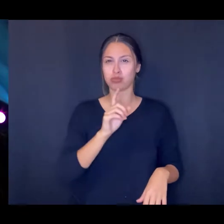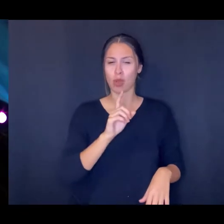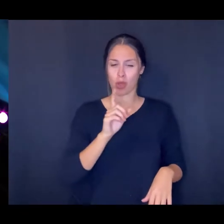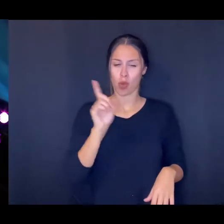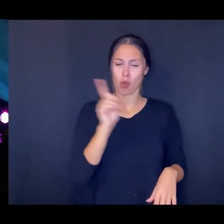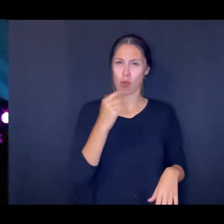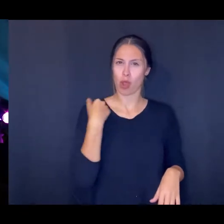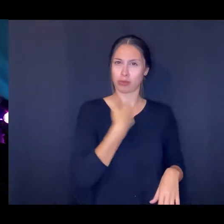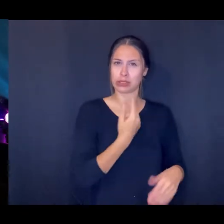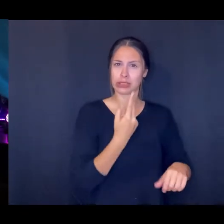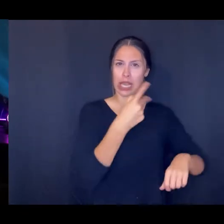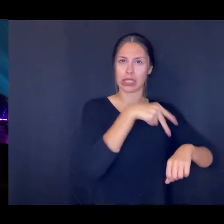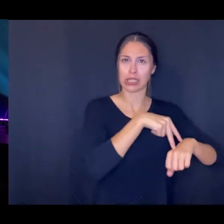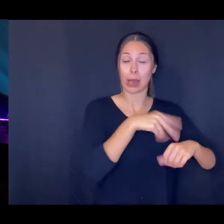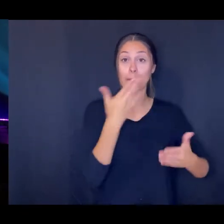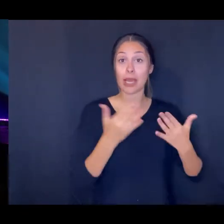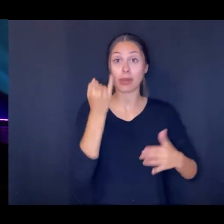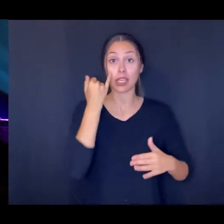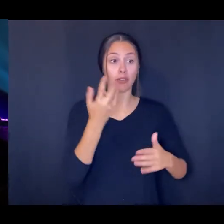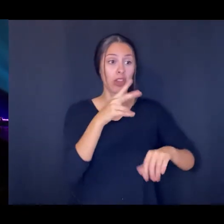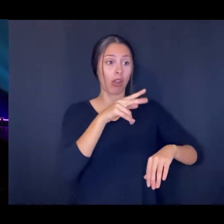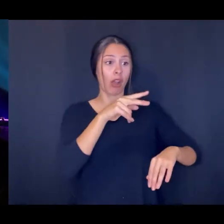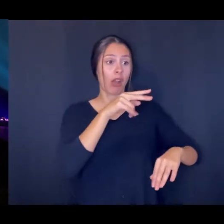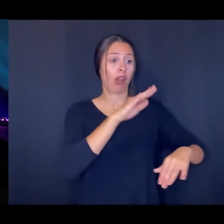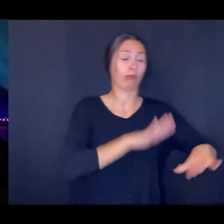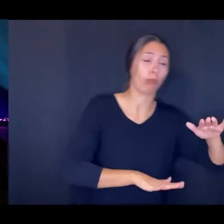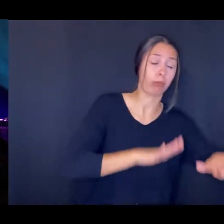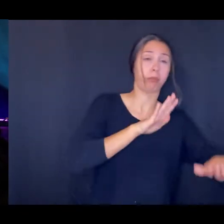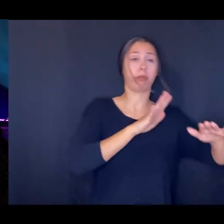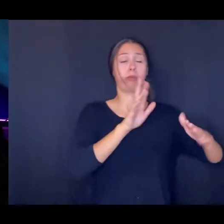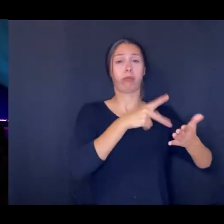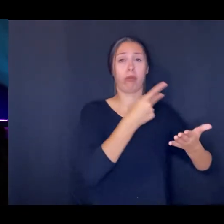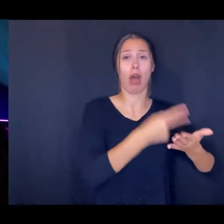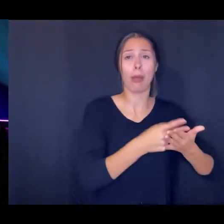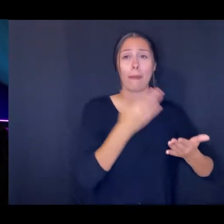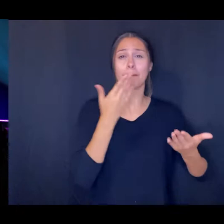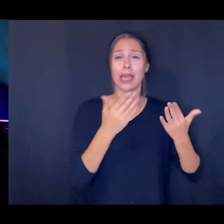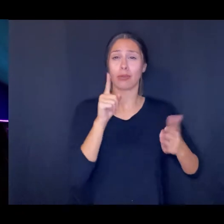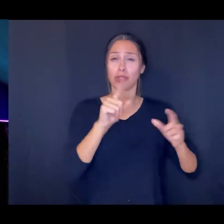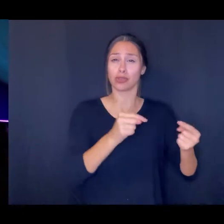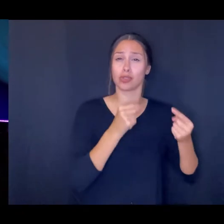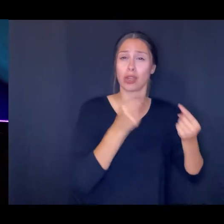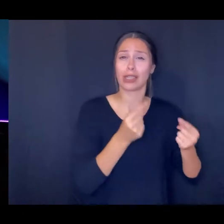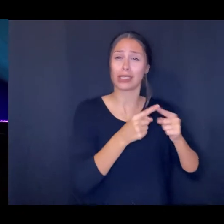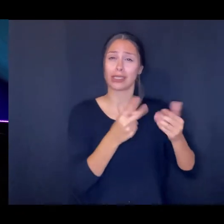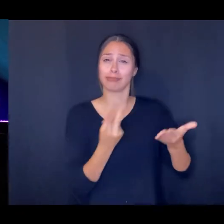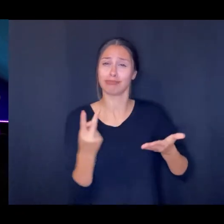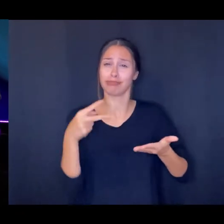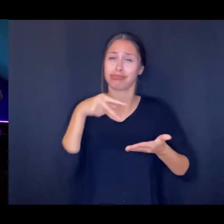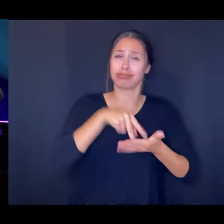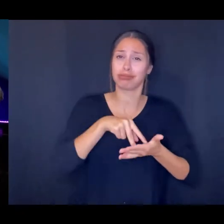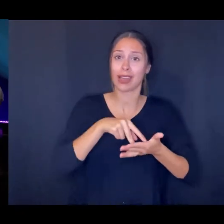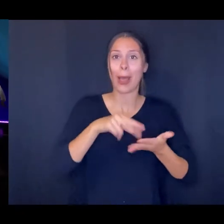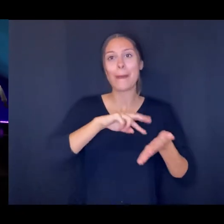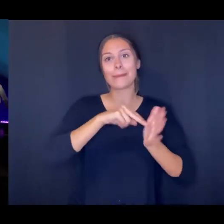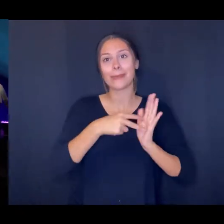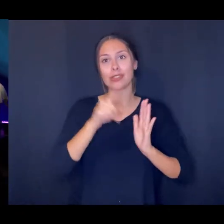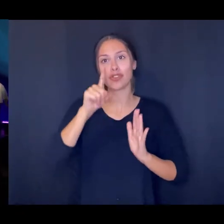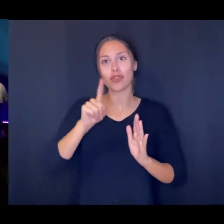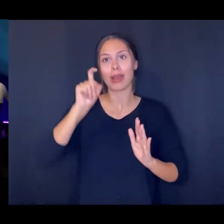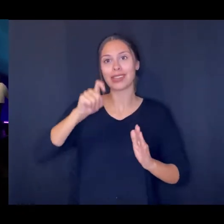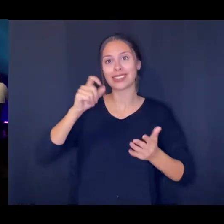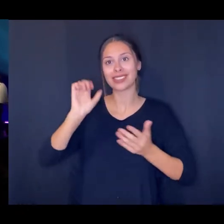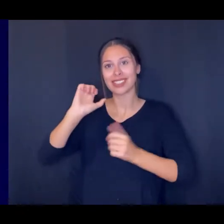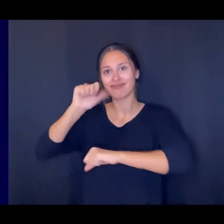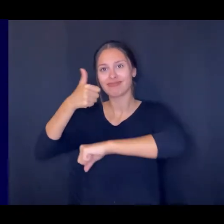of. And if maybe you've been falling over, maybe you've been struggling to get back up, that's an indicator